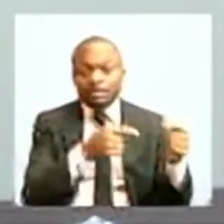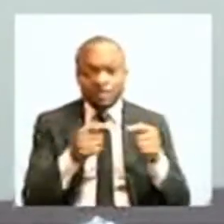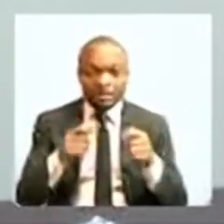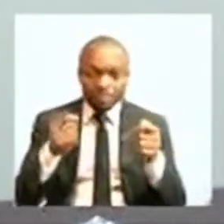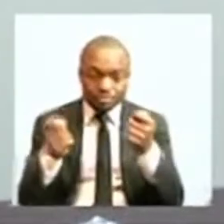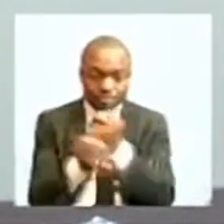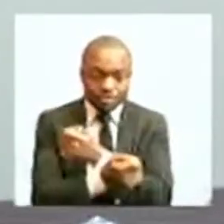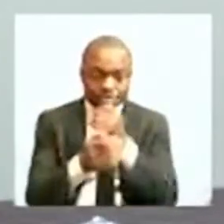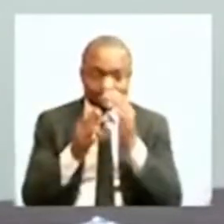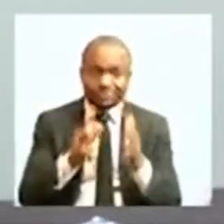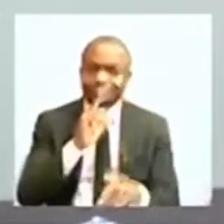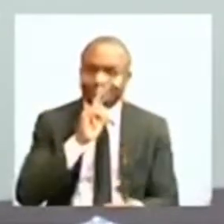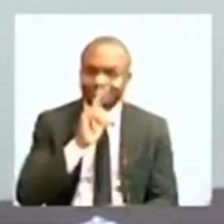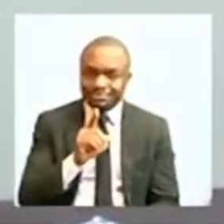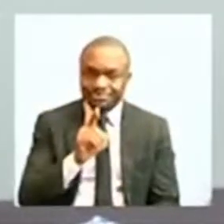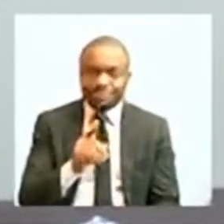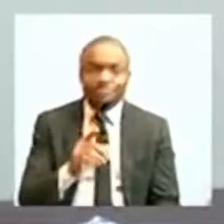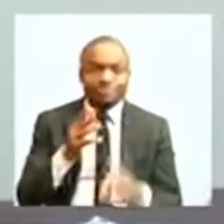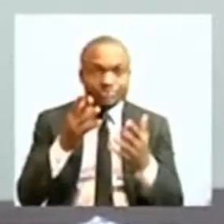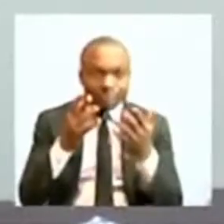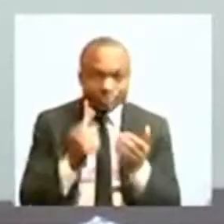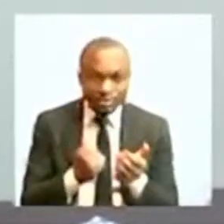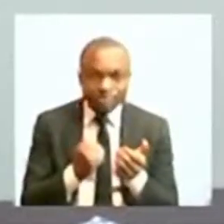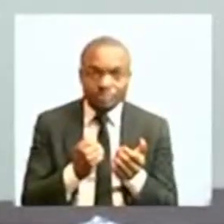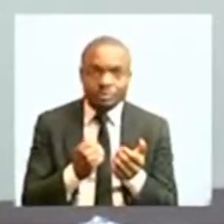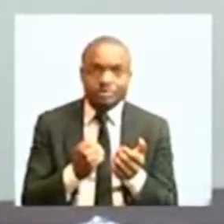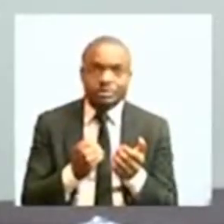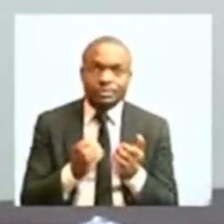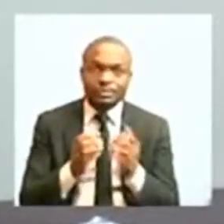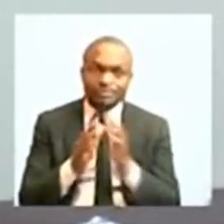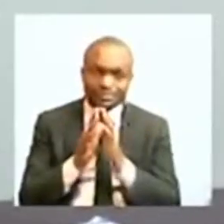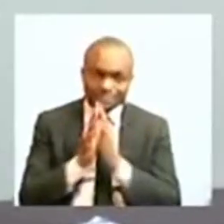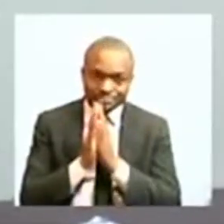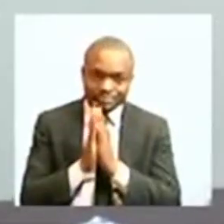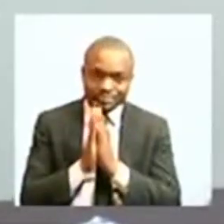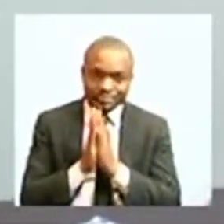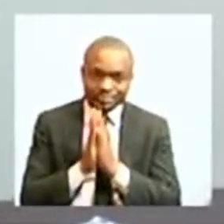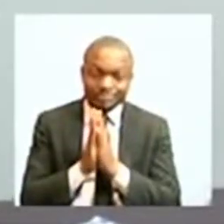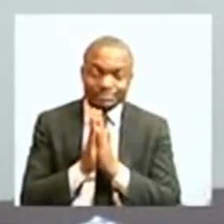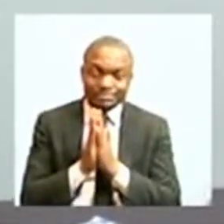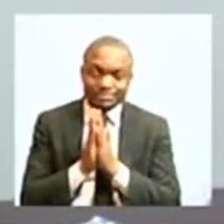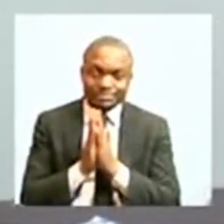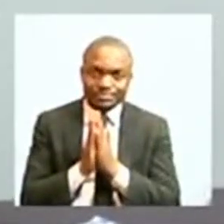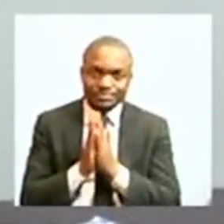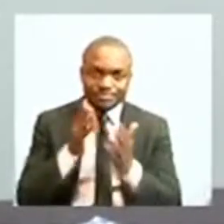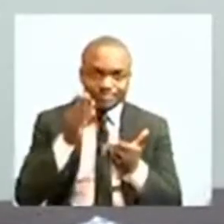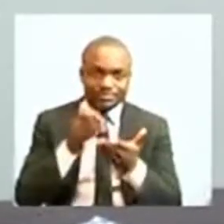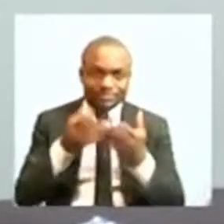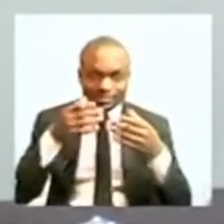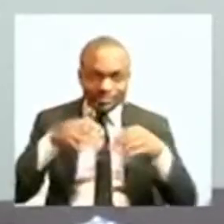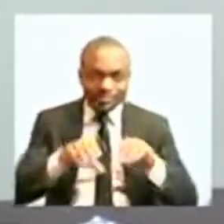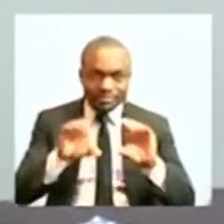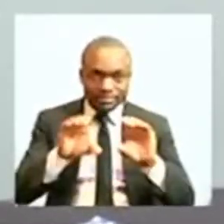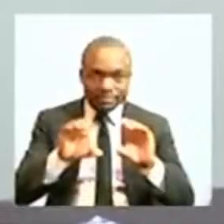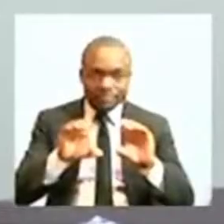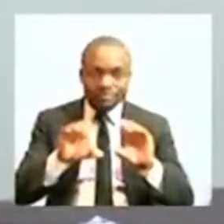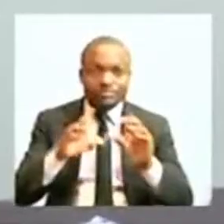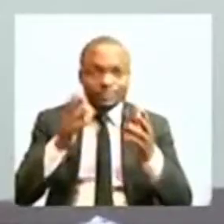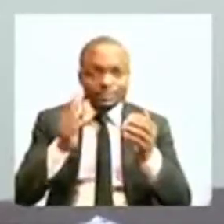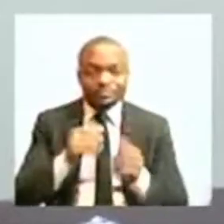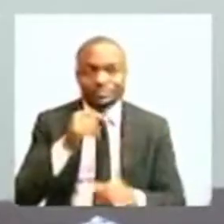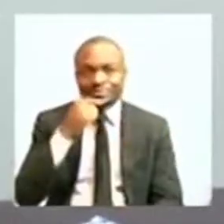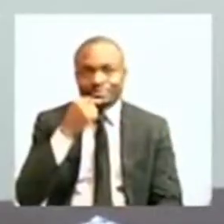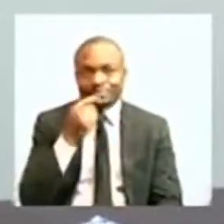fact. And we want to pray that this continues. And I want to confirm that